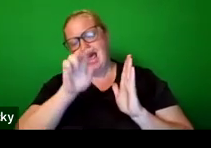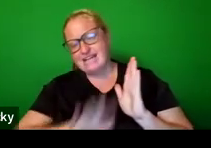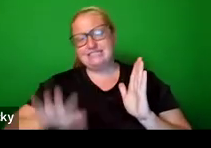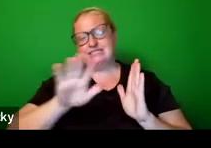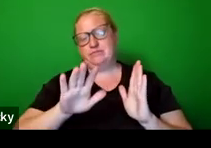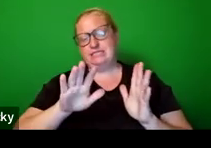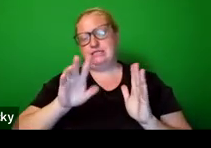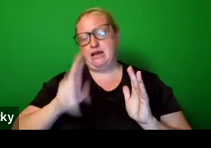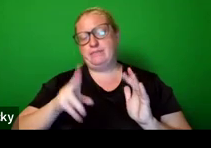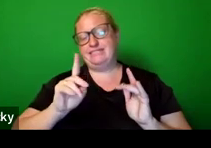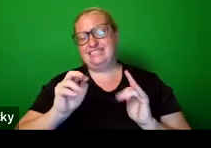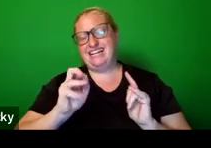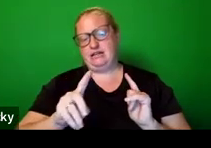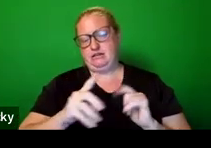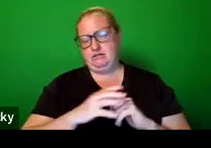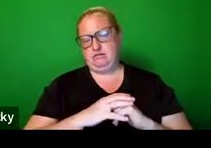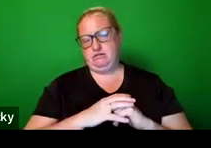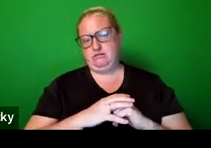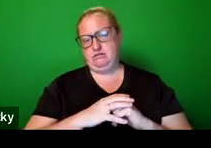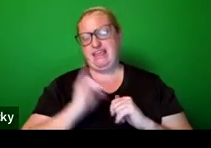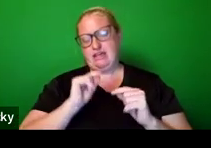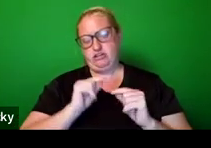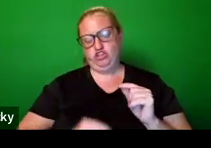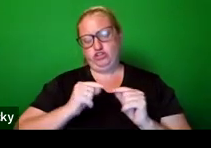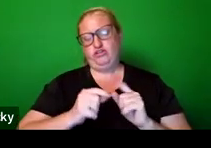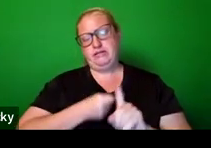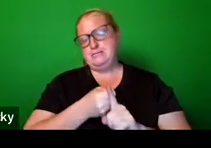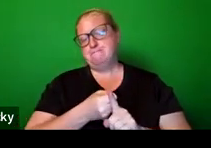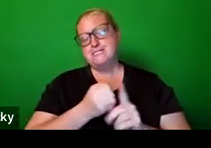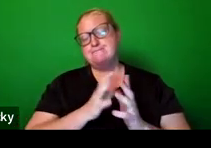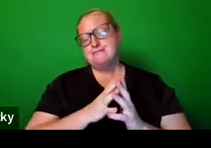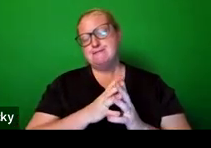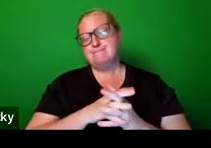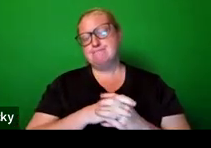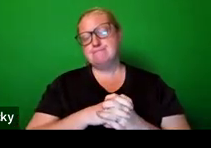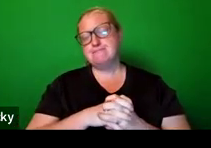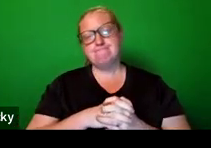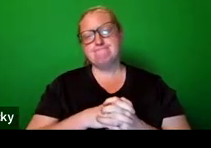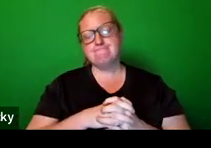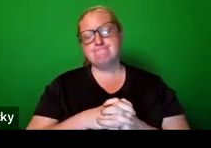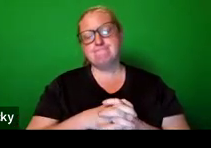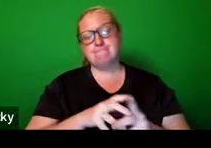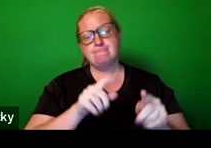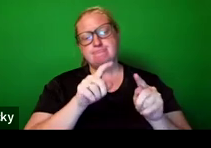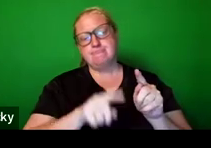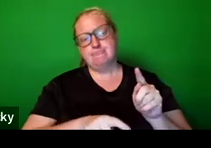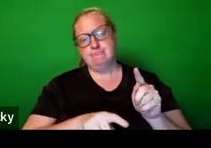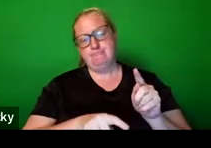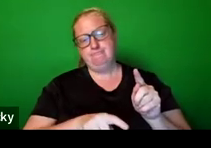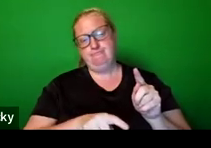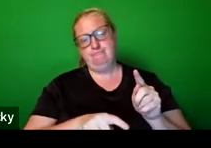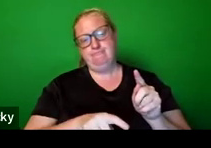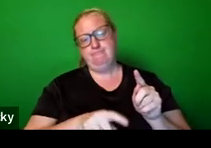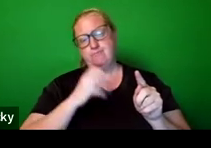and how is the kind of circular impact? That's what I don't understand, how that's reflected here in the dashboard and how